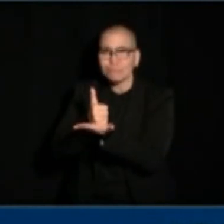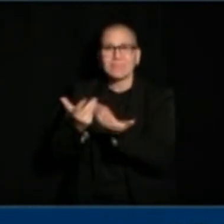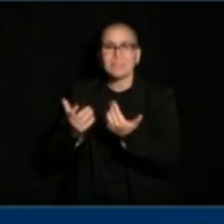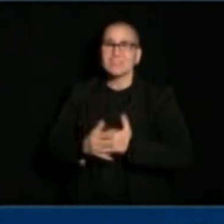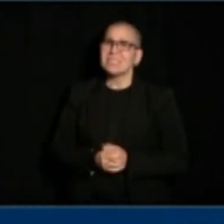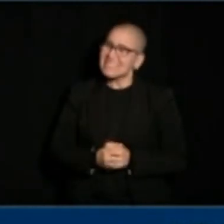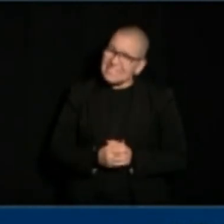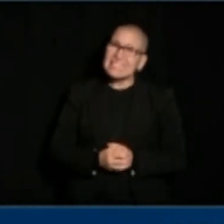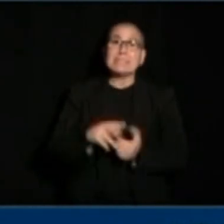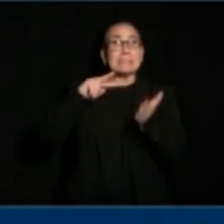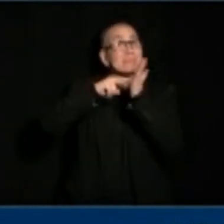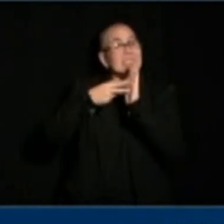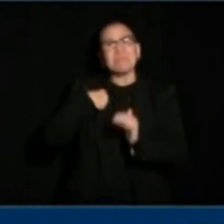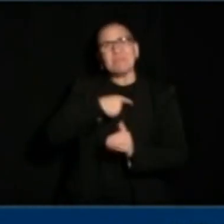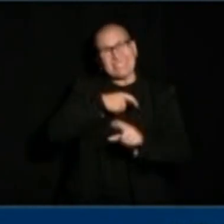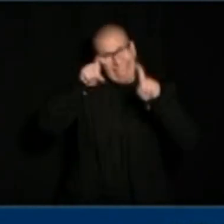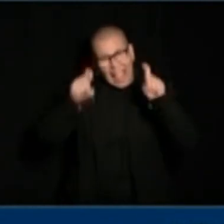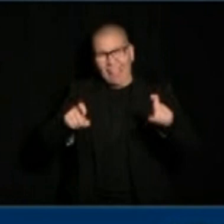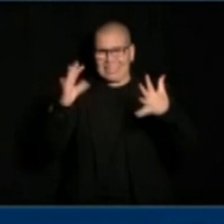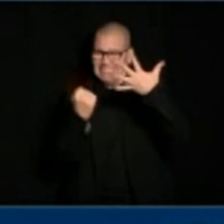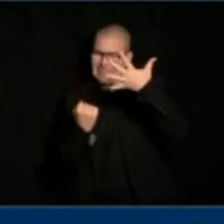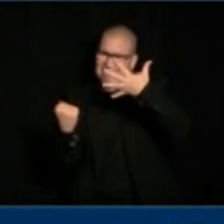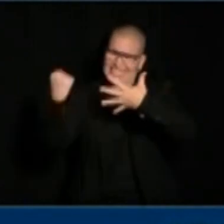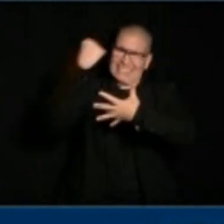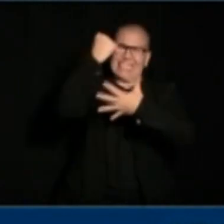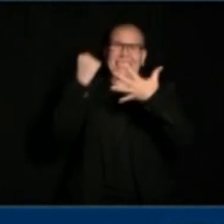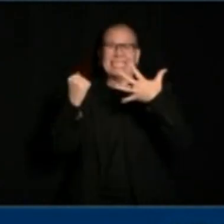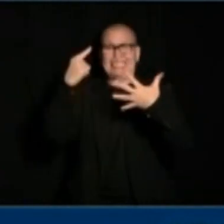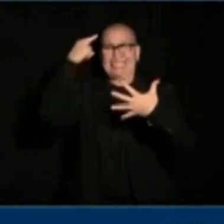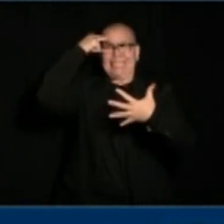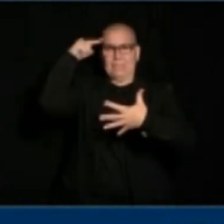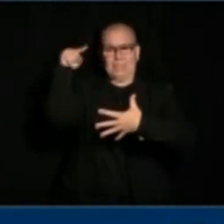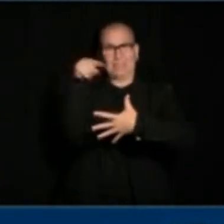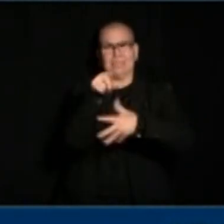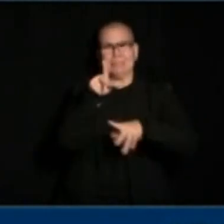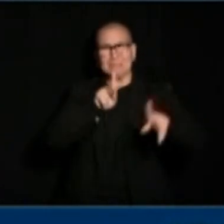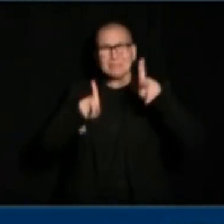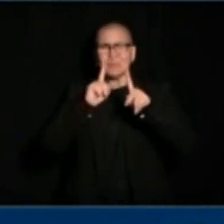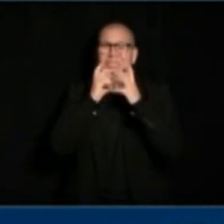and our families and those things that matter, schools that matter to us.